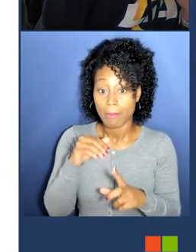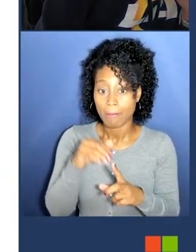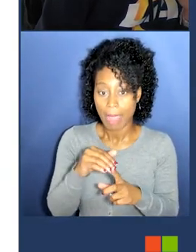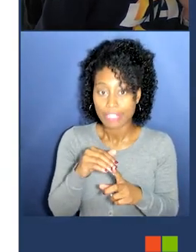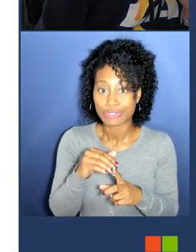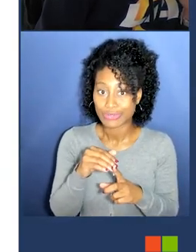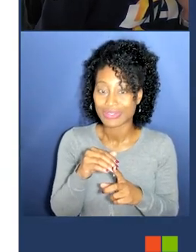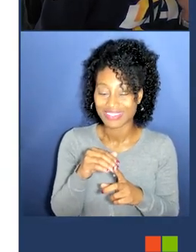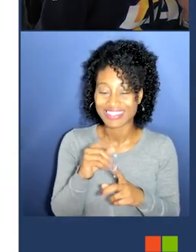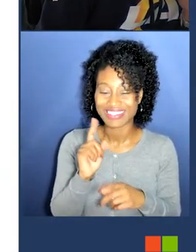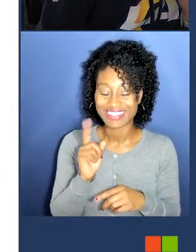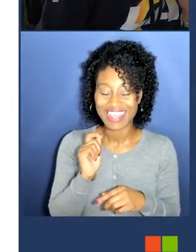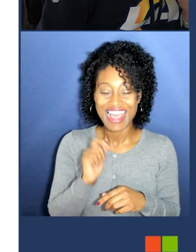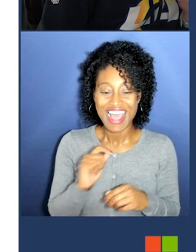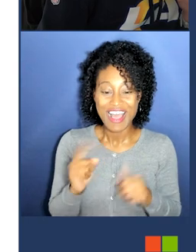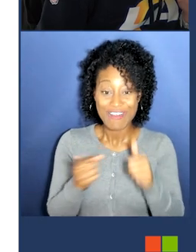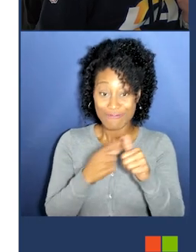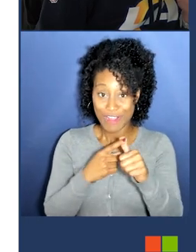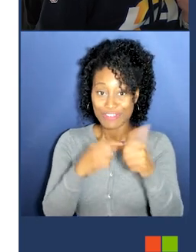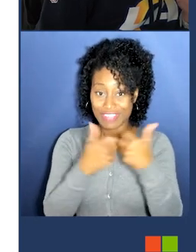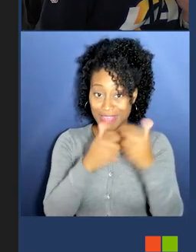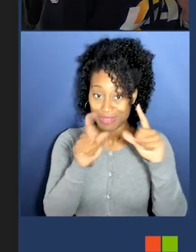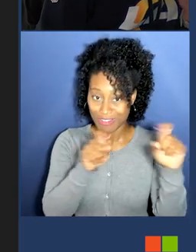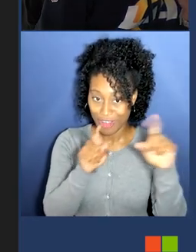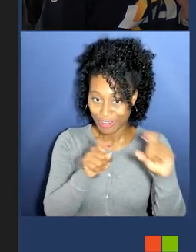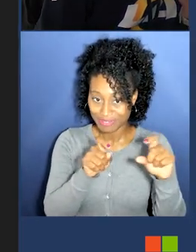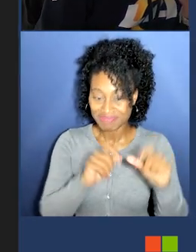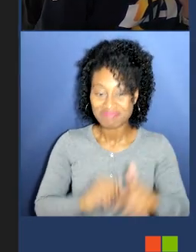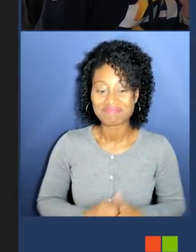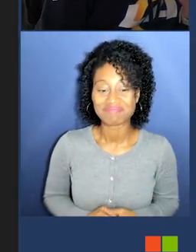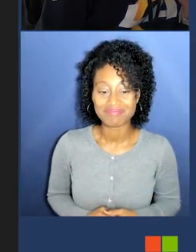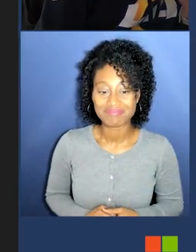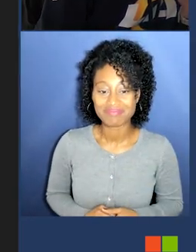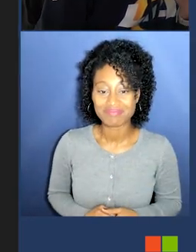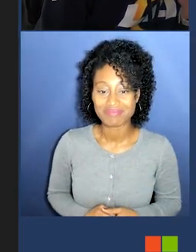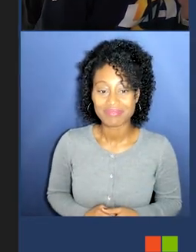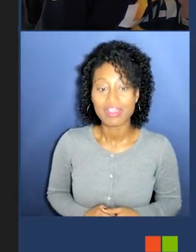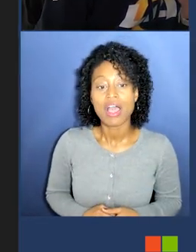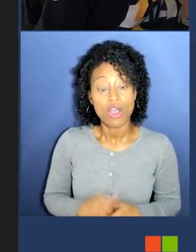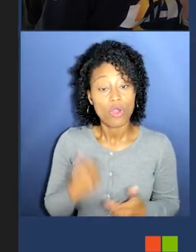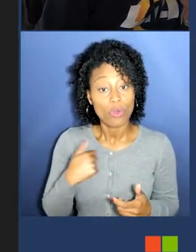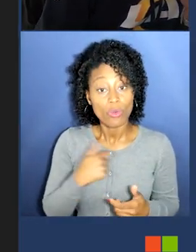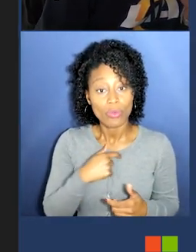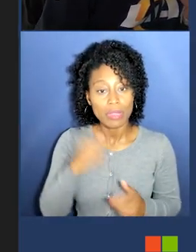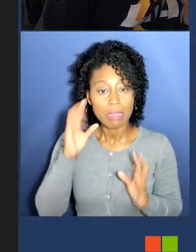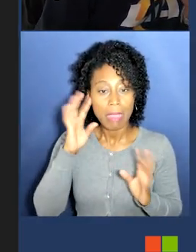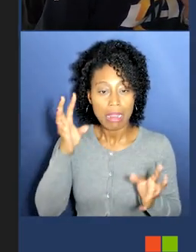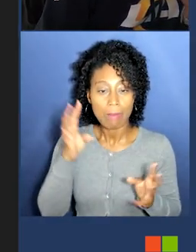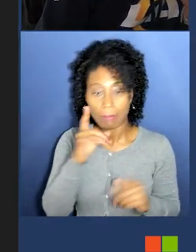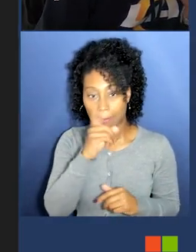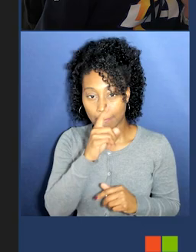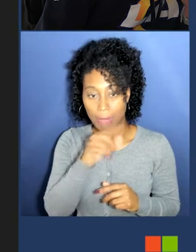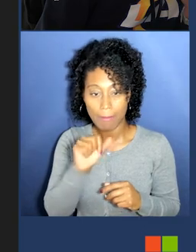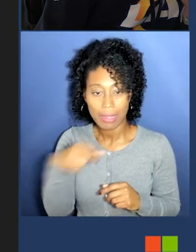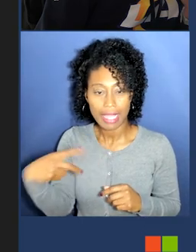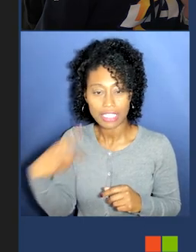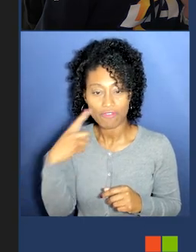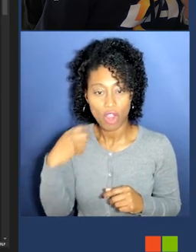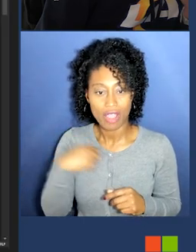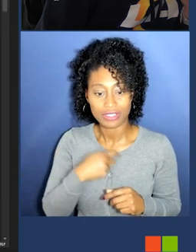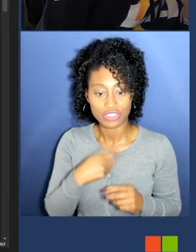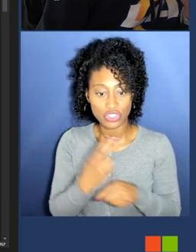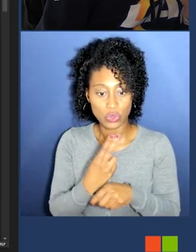So first we're going to talk about the game server. We've created a mock application here. This is essentially just